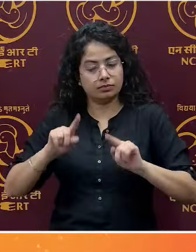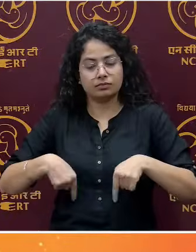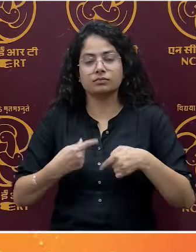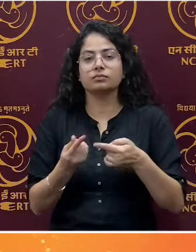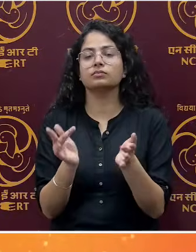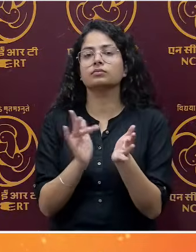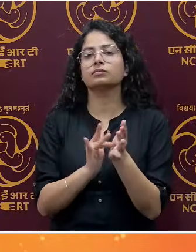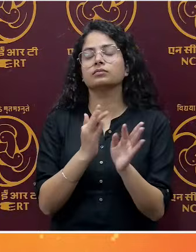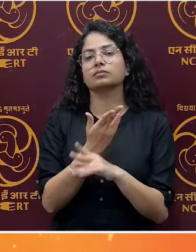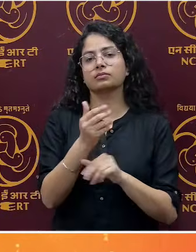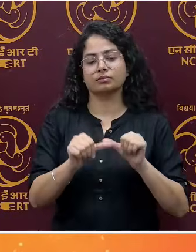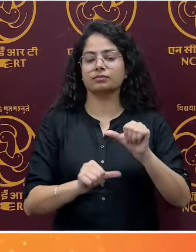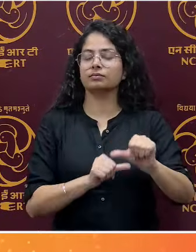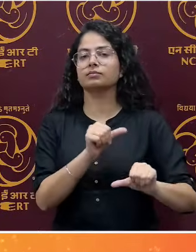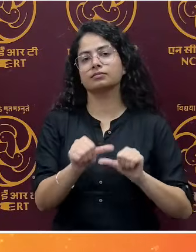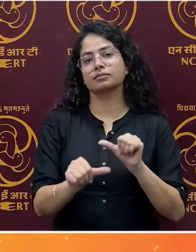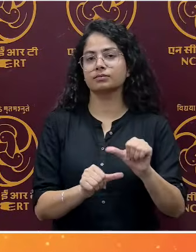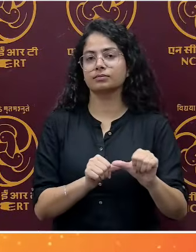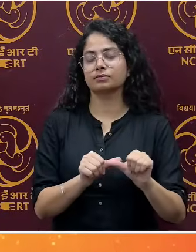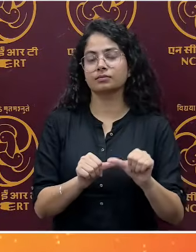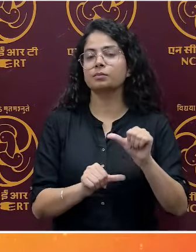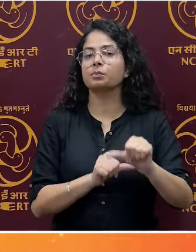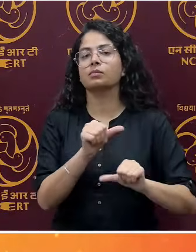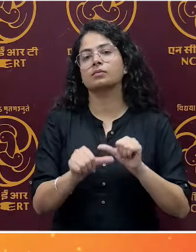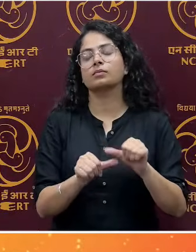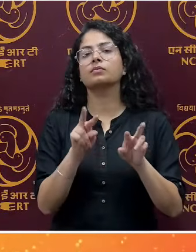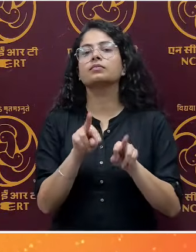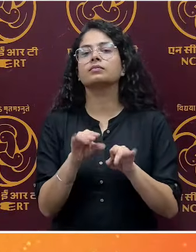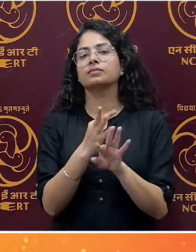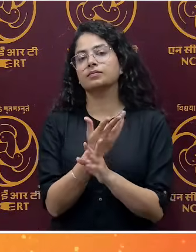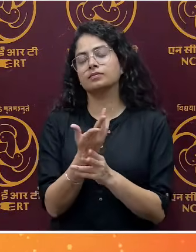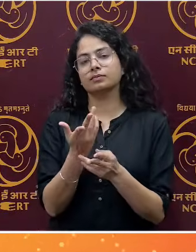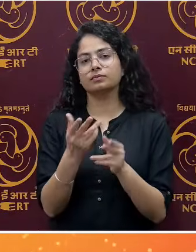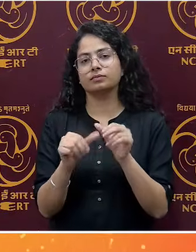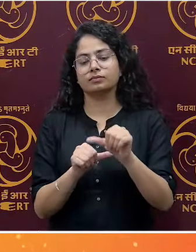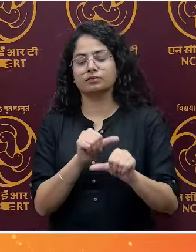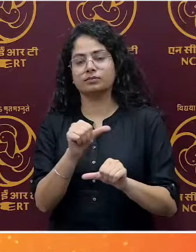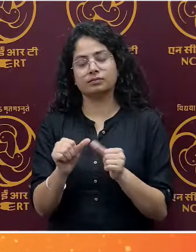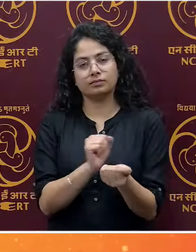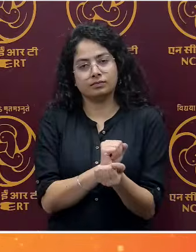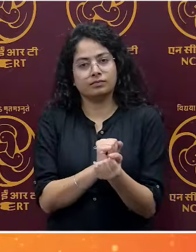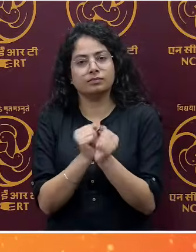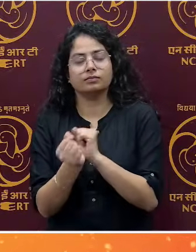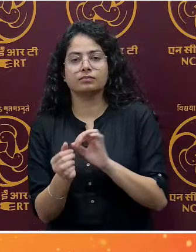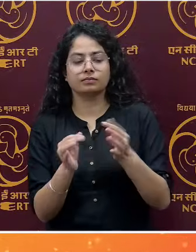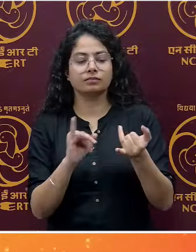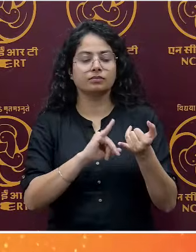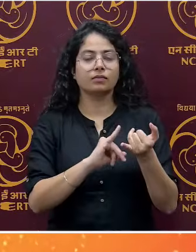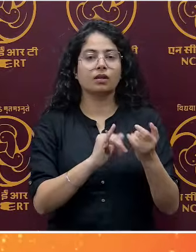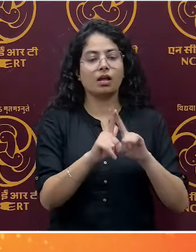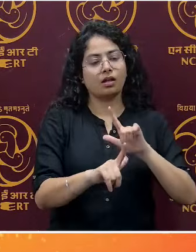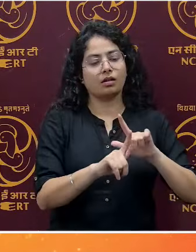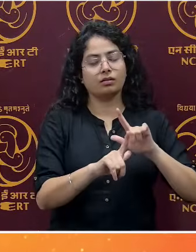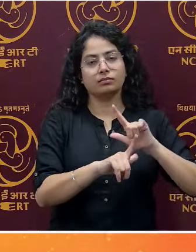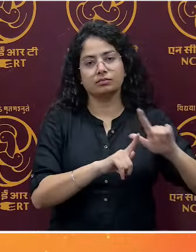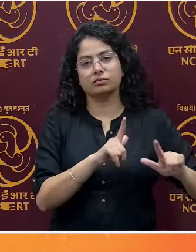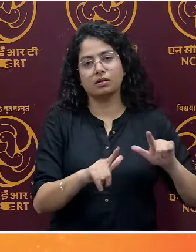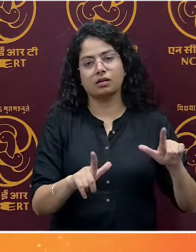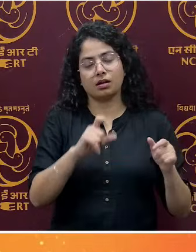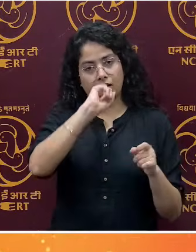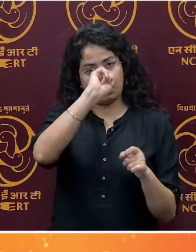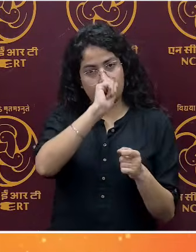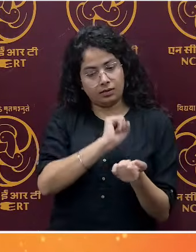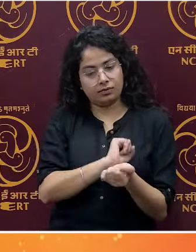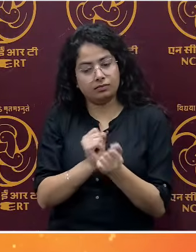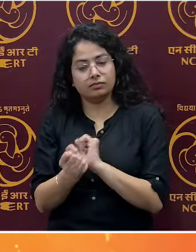to procedure. Now procedure is step-by-step conversion of simple English language. It is showing